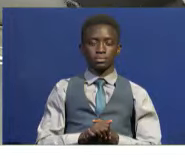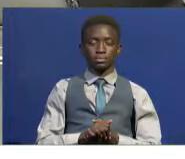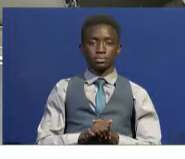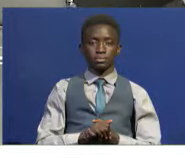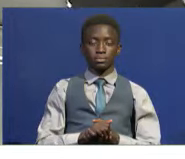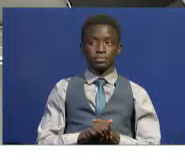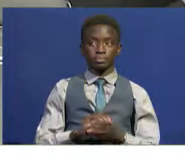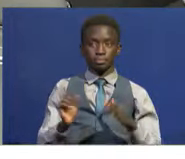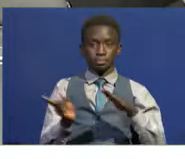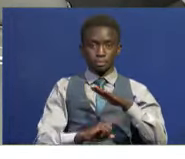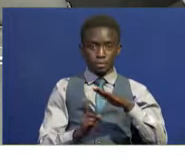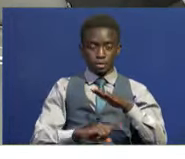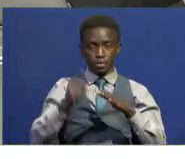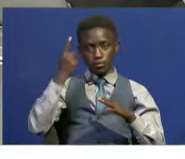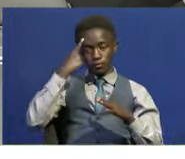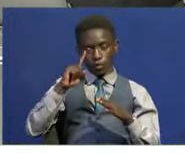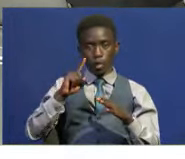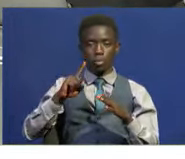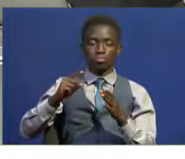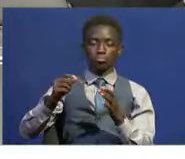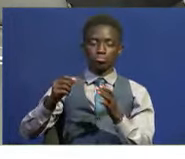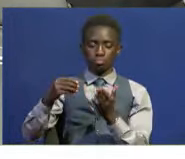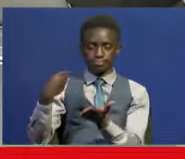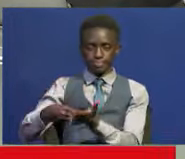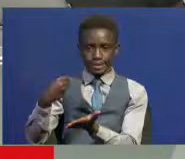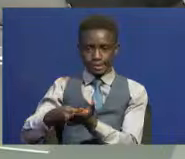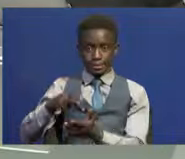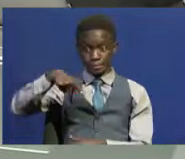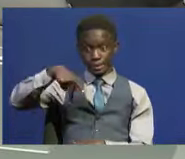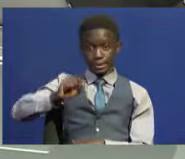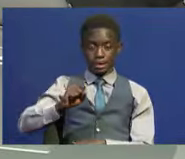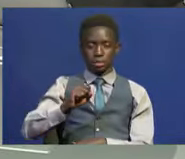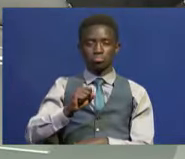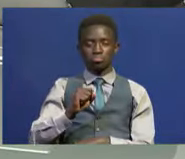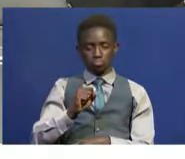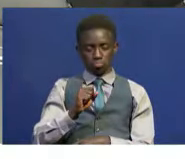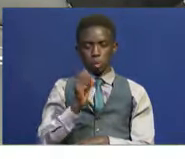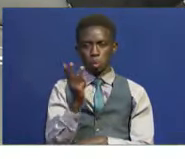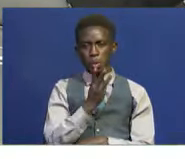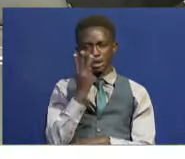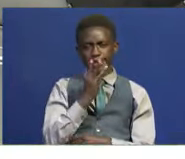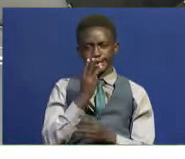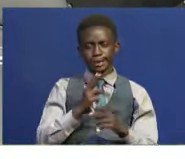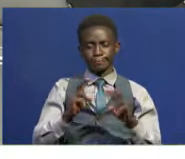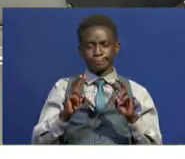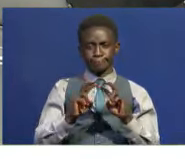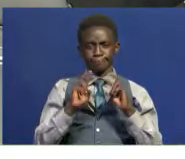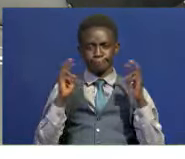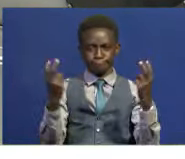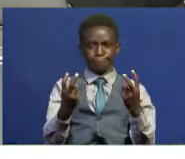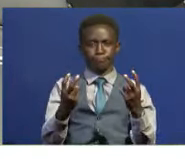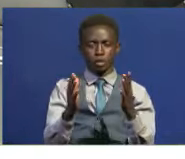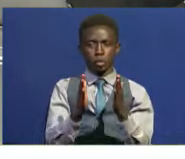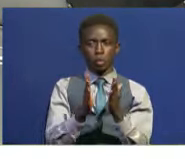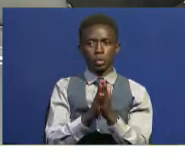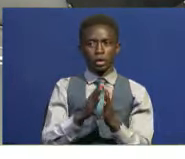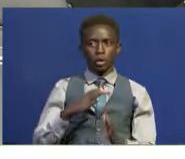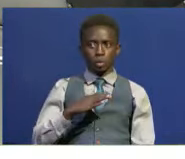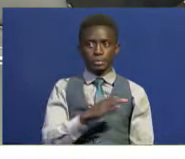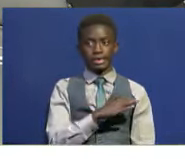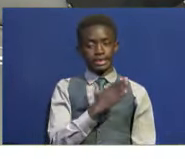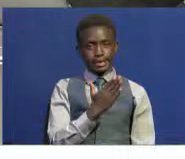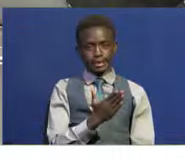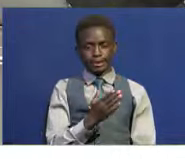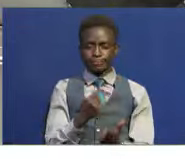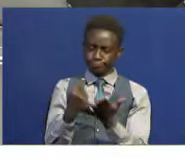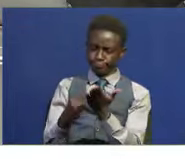Treasury PS Chris Kiptoo Wednesday was hard-pressed by members of parliament to shed light on the proposed multi-billion shilling